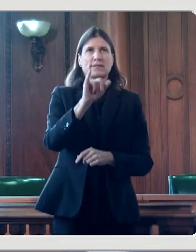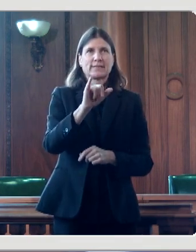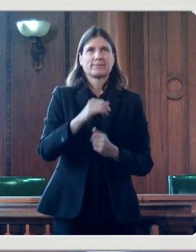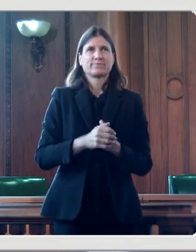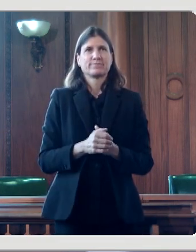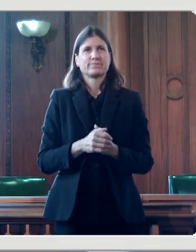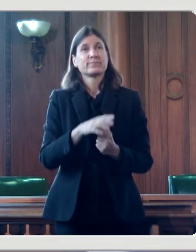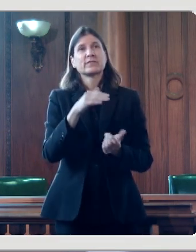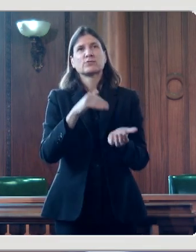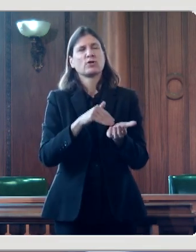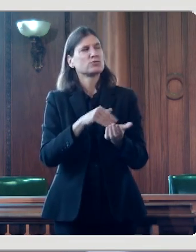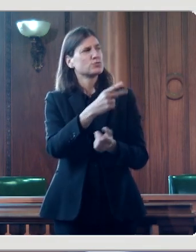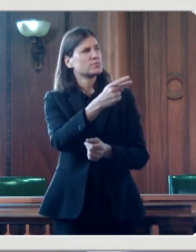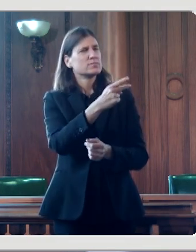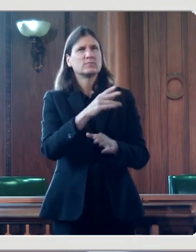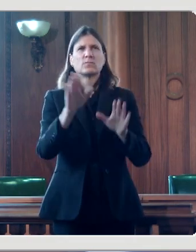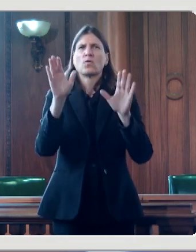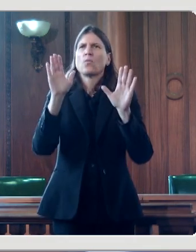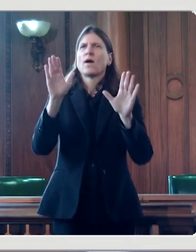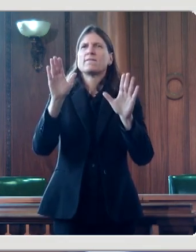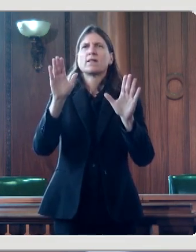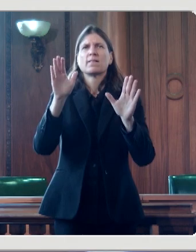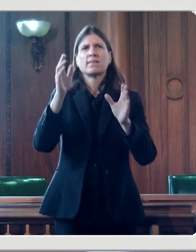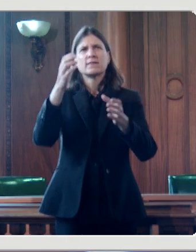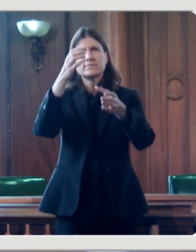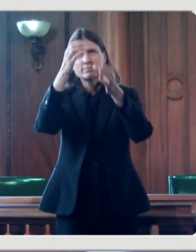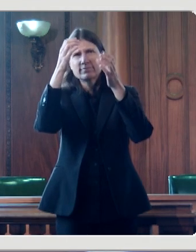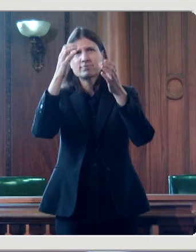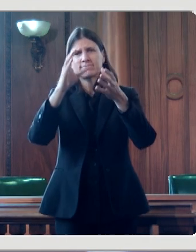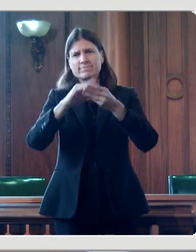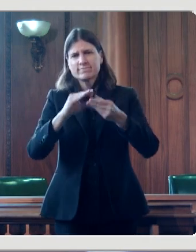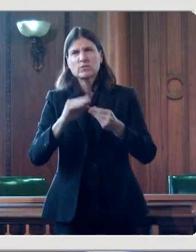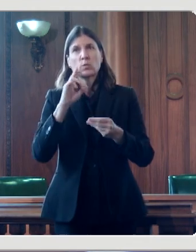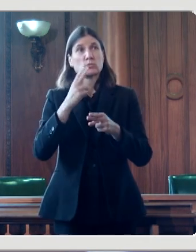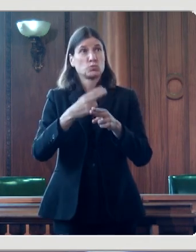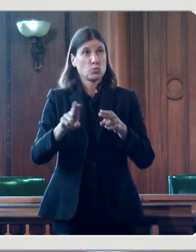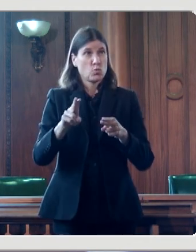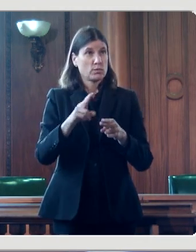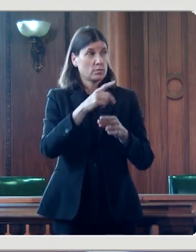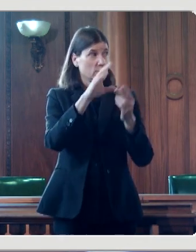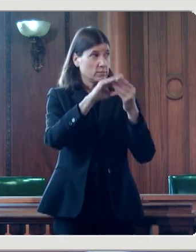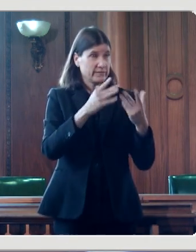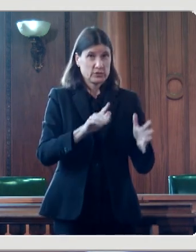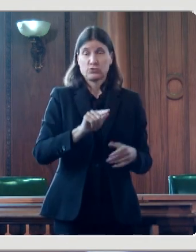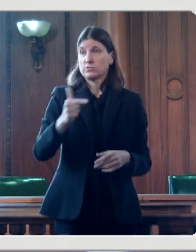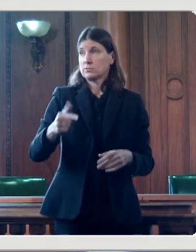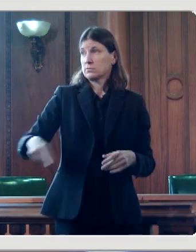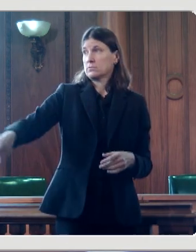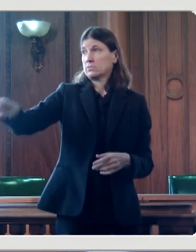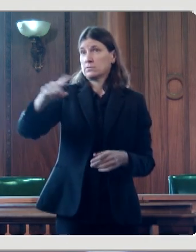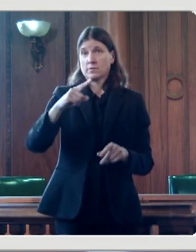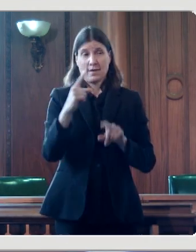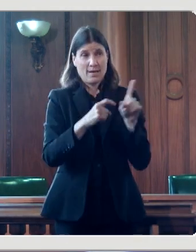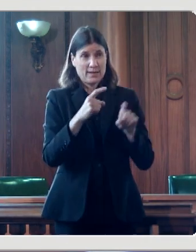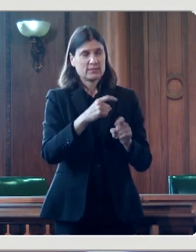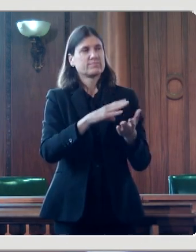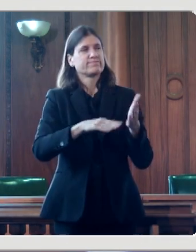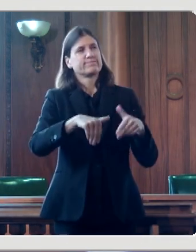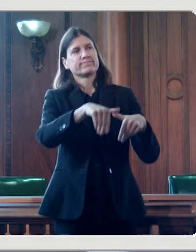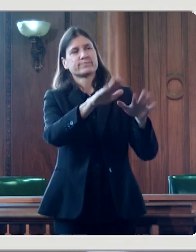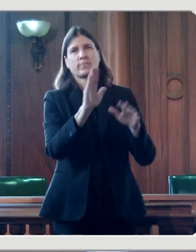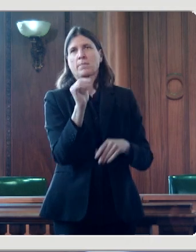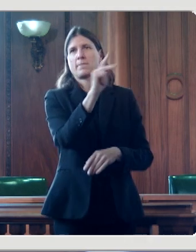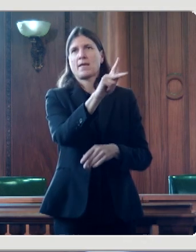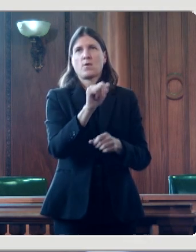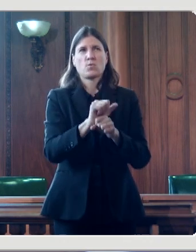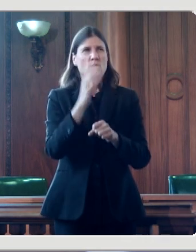done, subsequently when they are done, so they get back to their needs at their respective medical institutions,